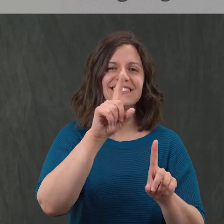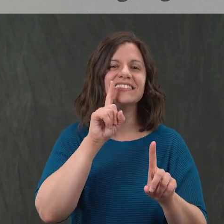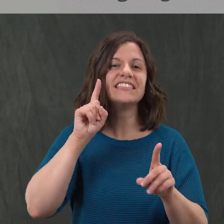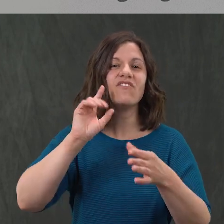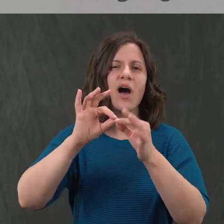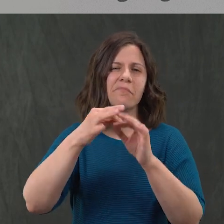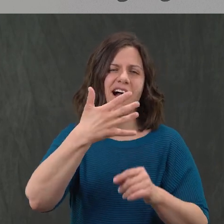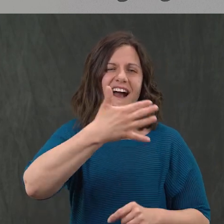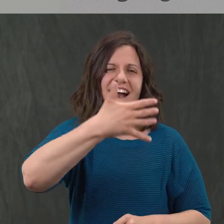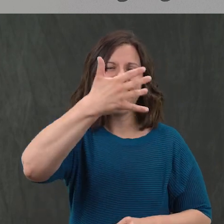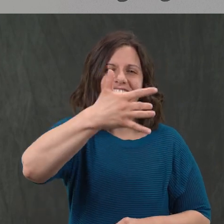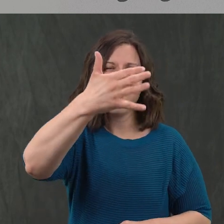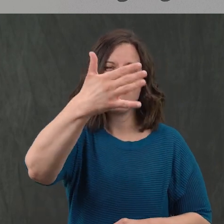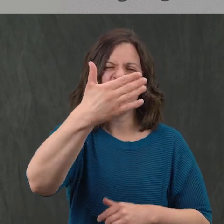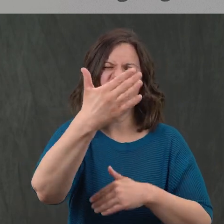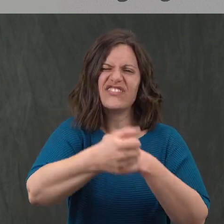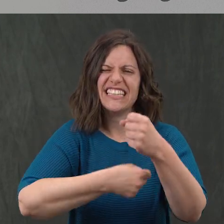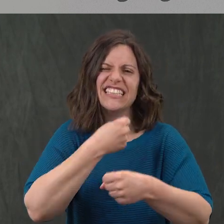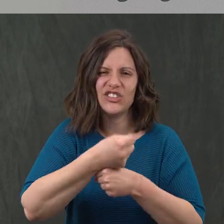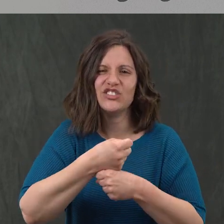Olympics over the years,